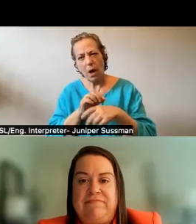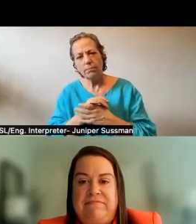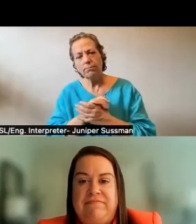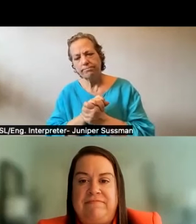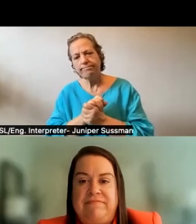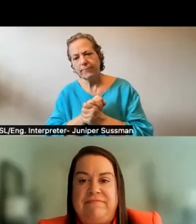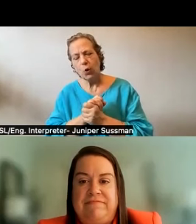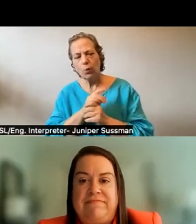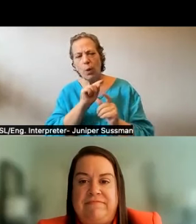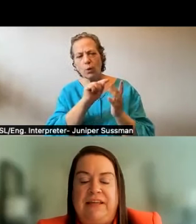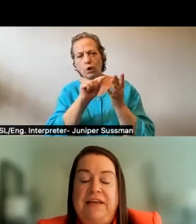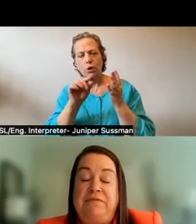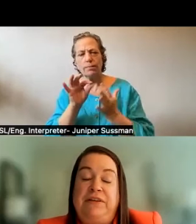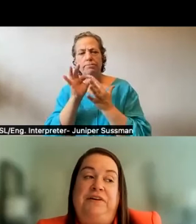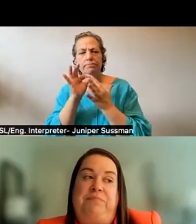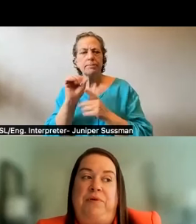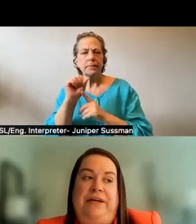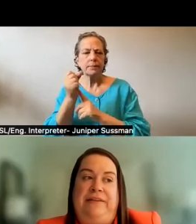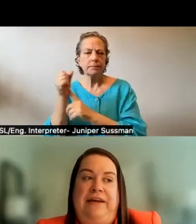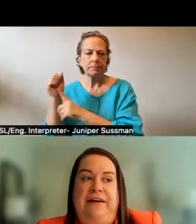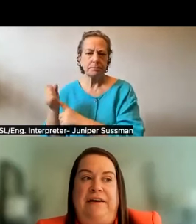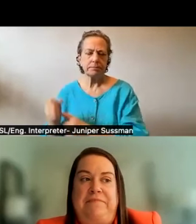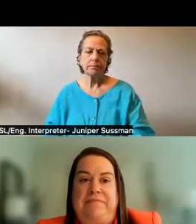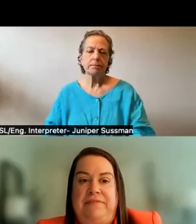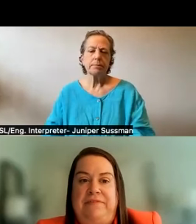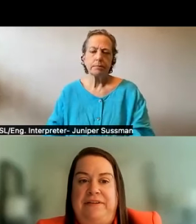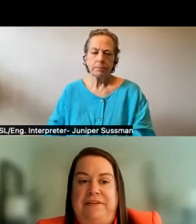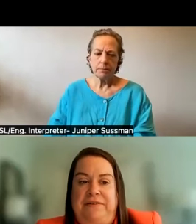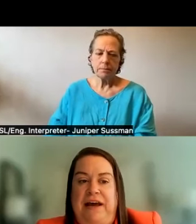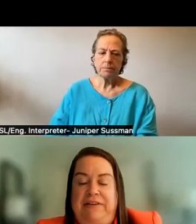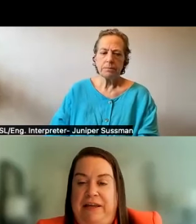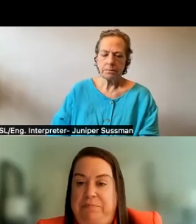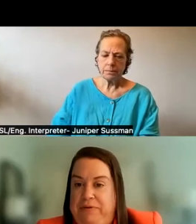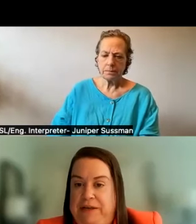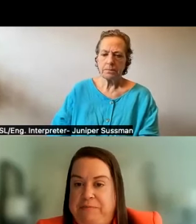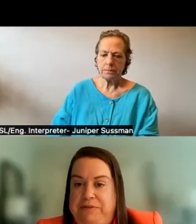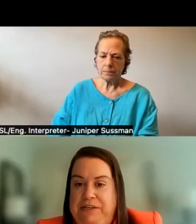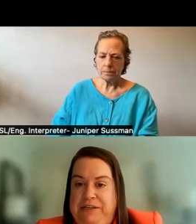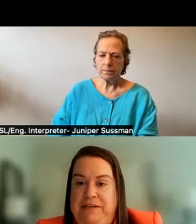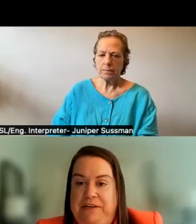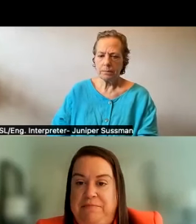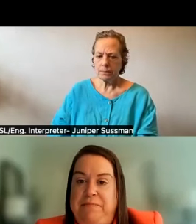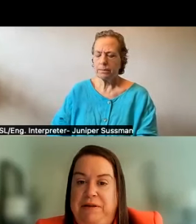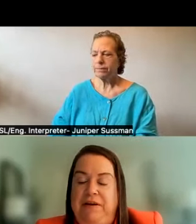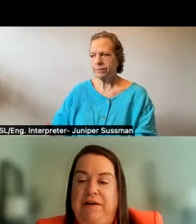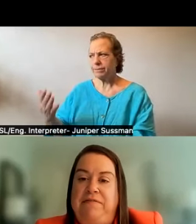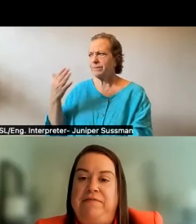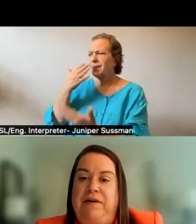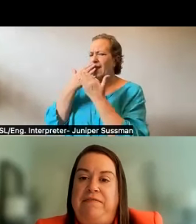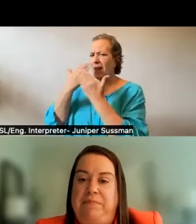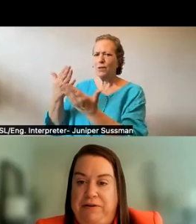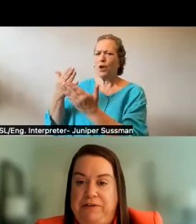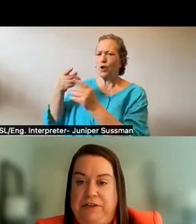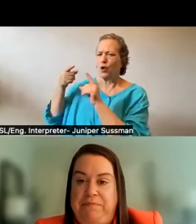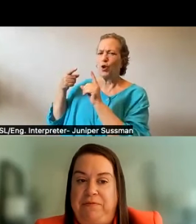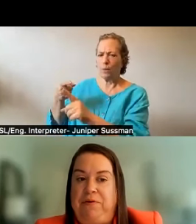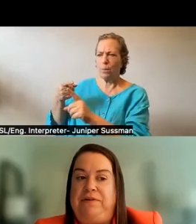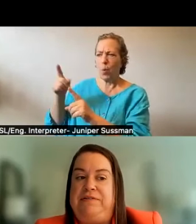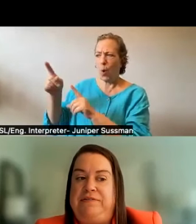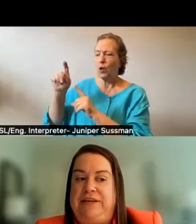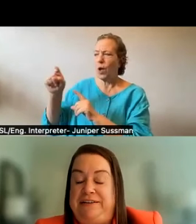cases. Really good point that having that both the expertise and the commitment of the